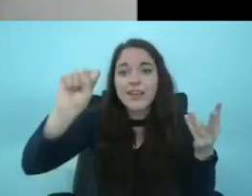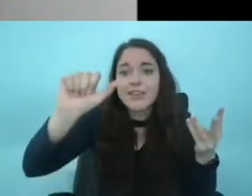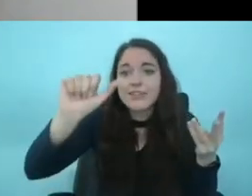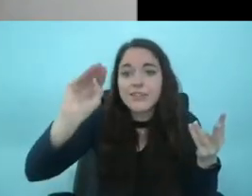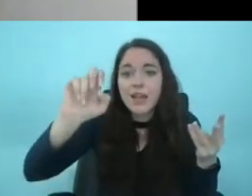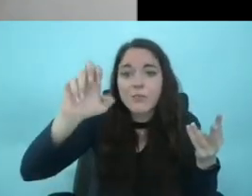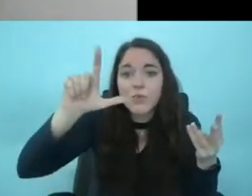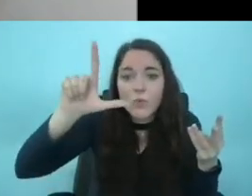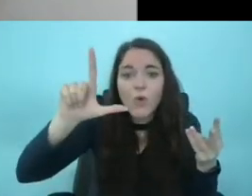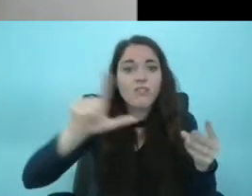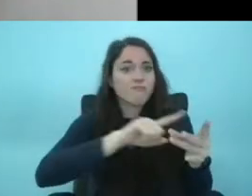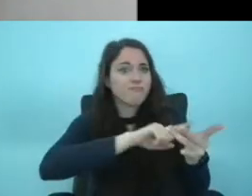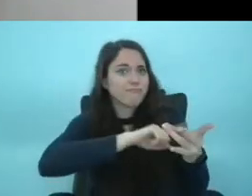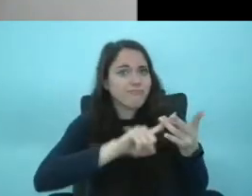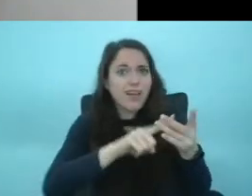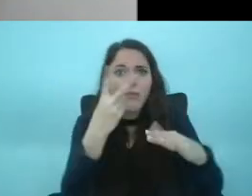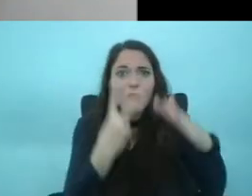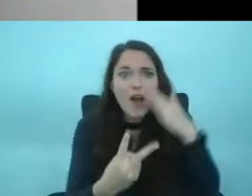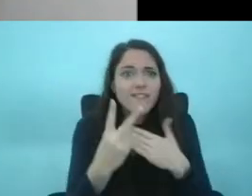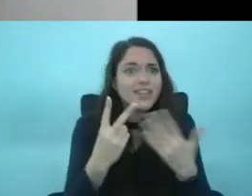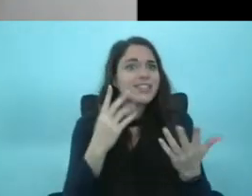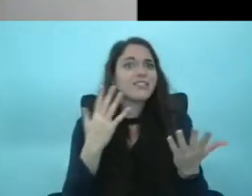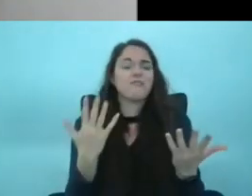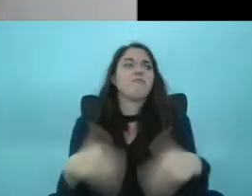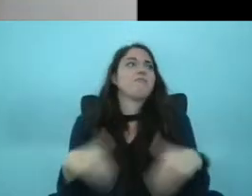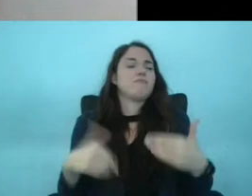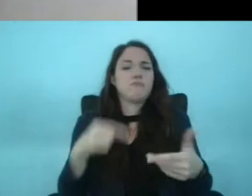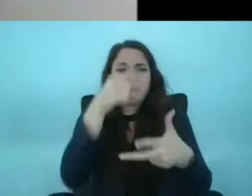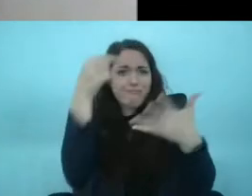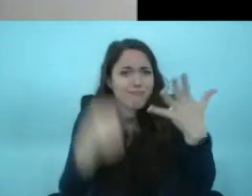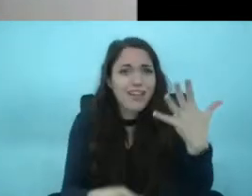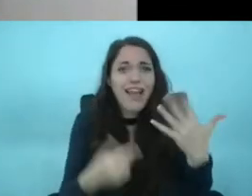justice, realizing promises.